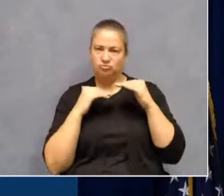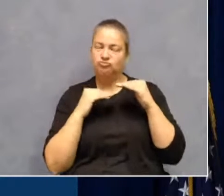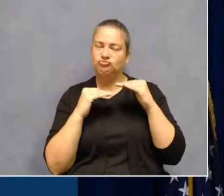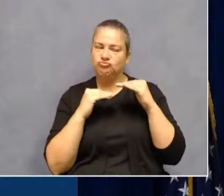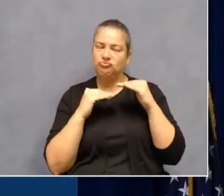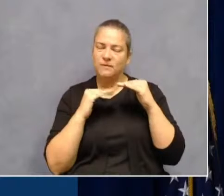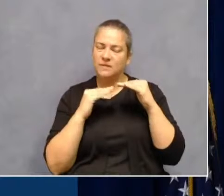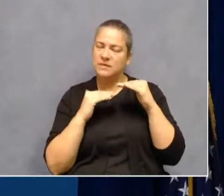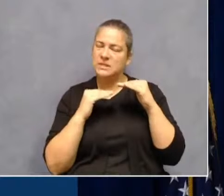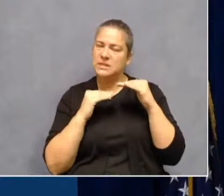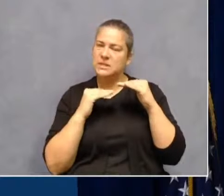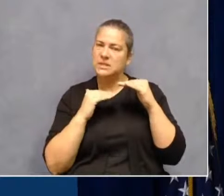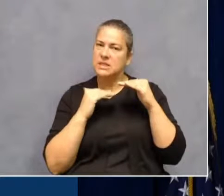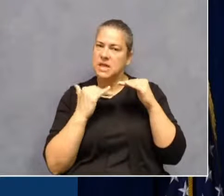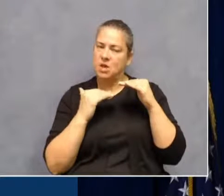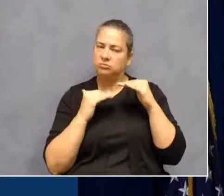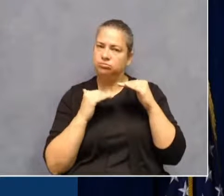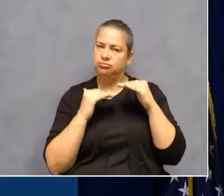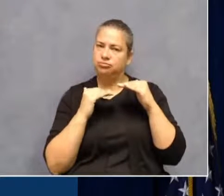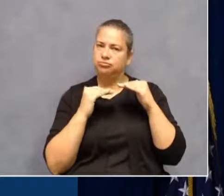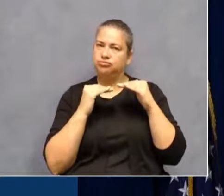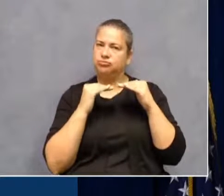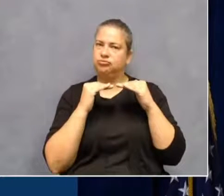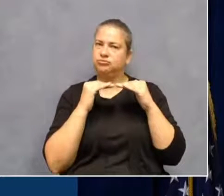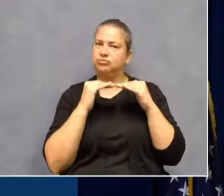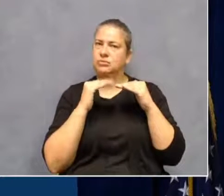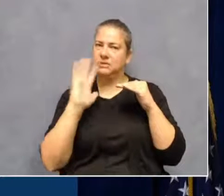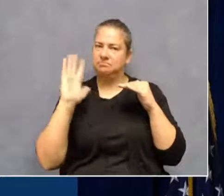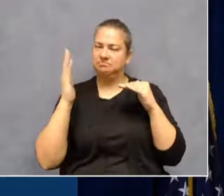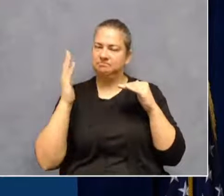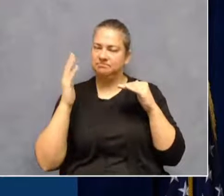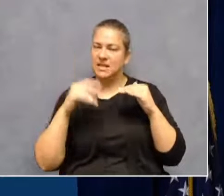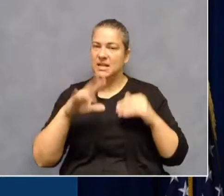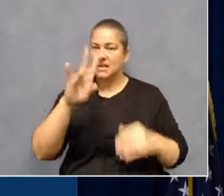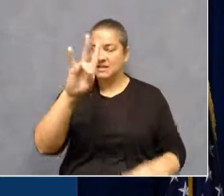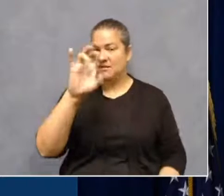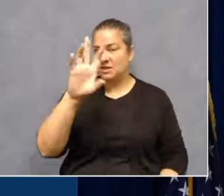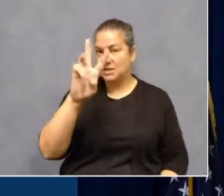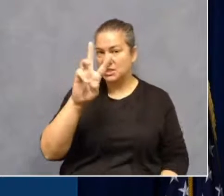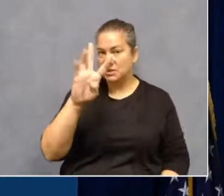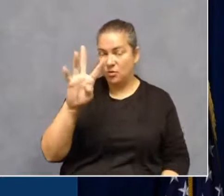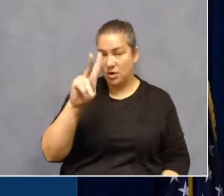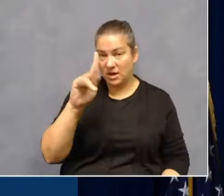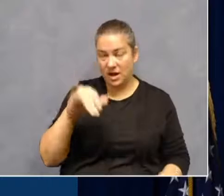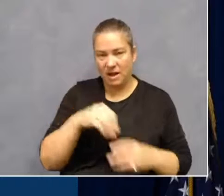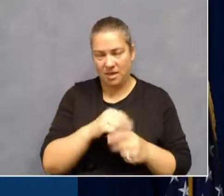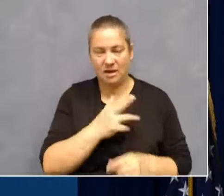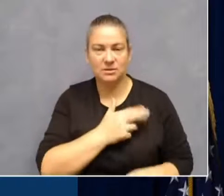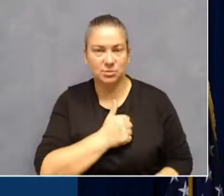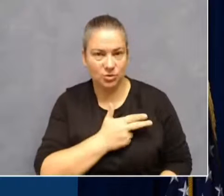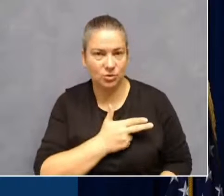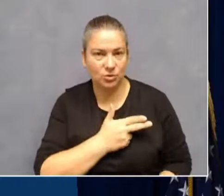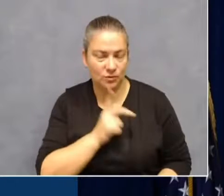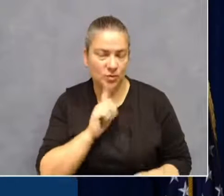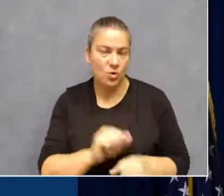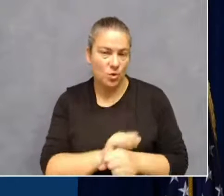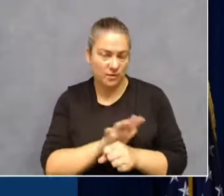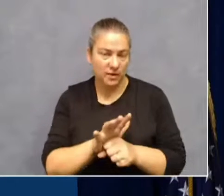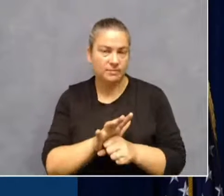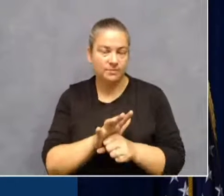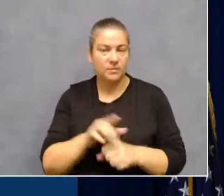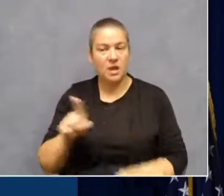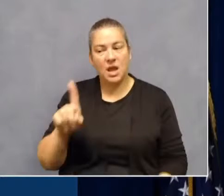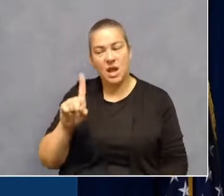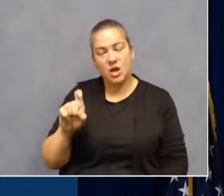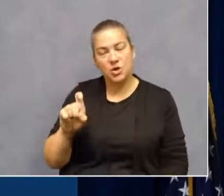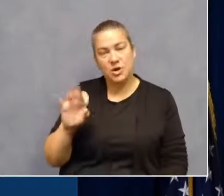moving in the wrong direction. 764 Kentuckians currently in the hospital for COVID-19, 190